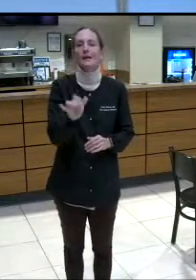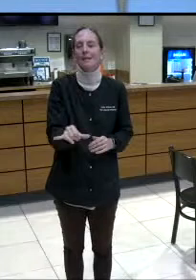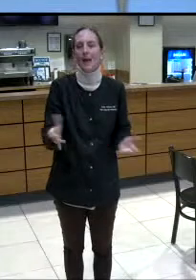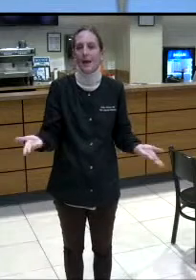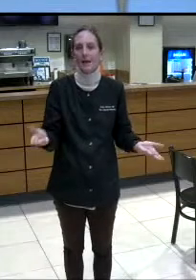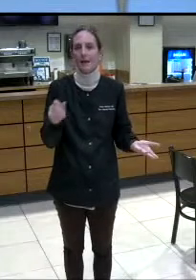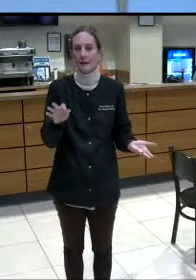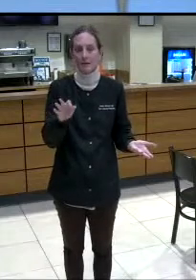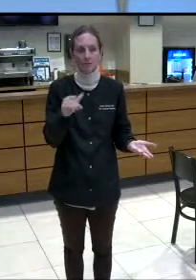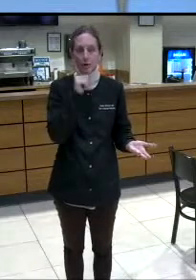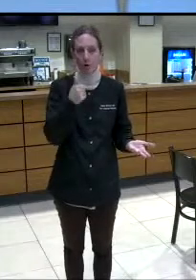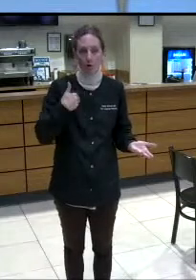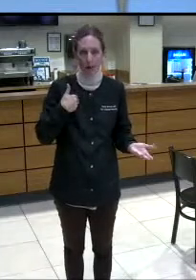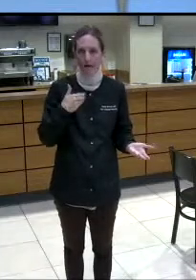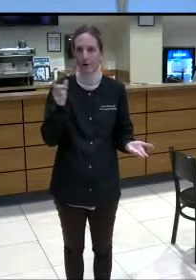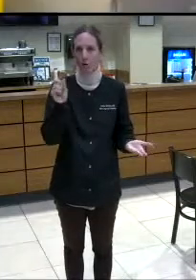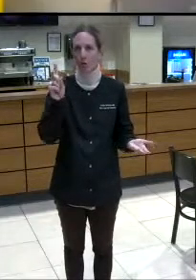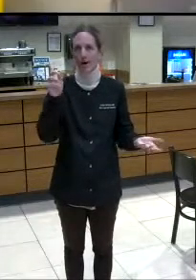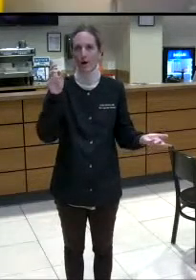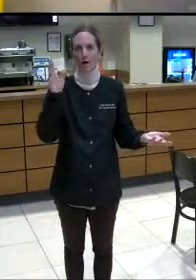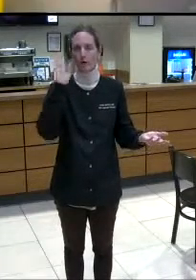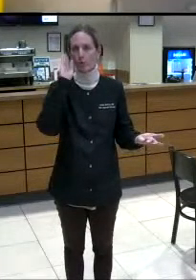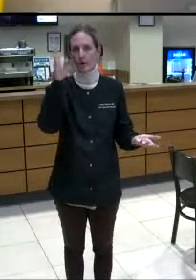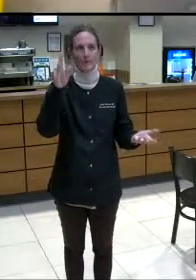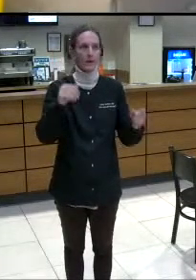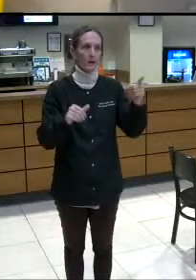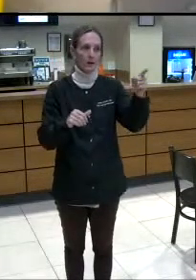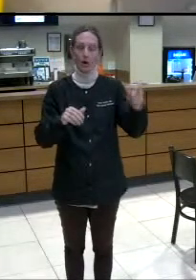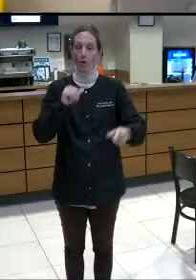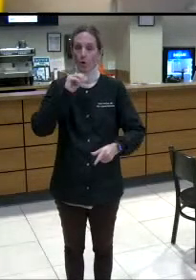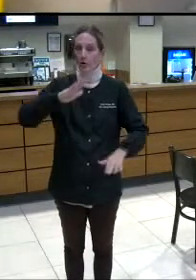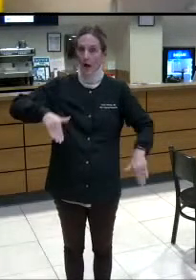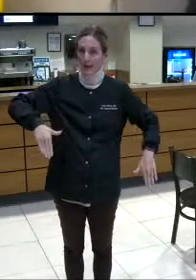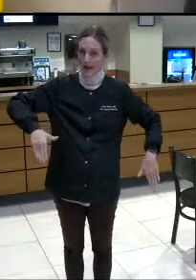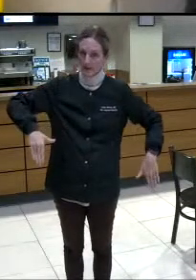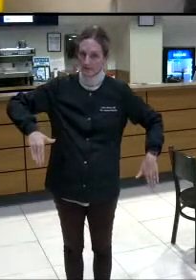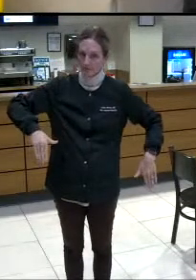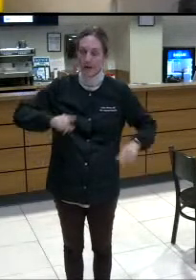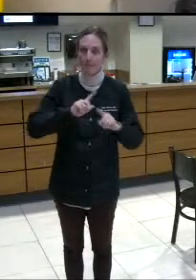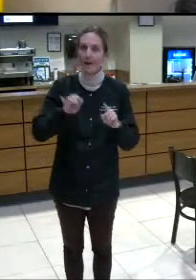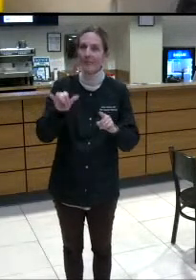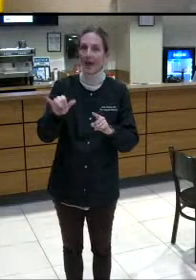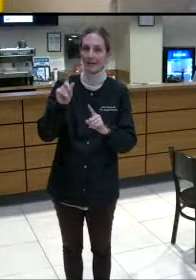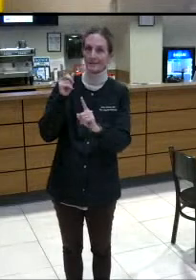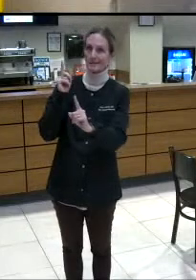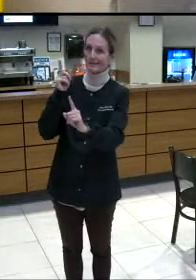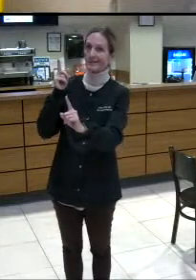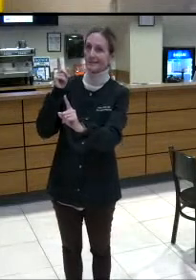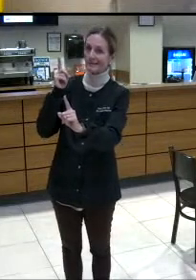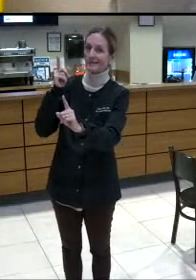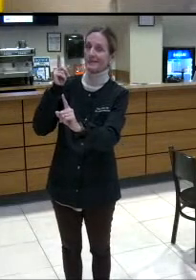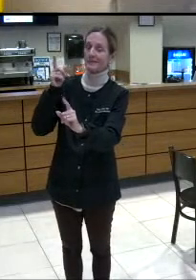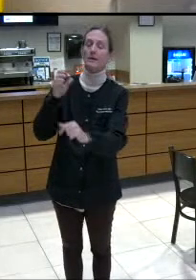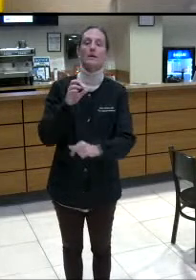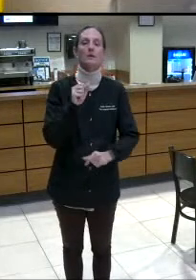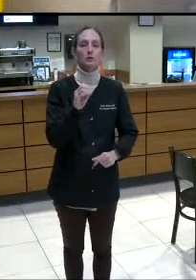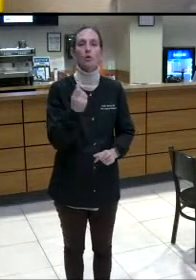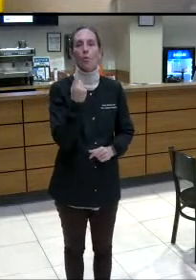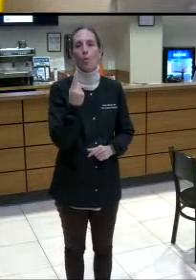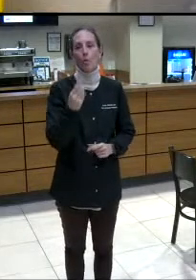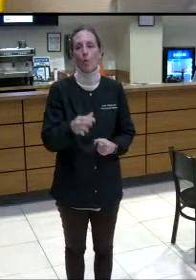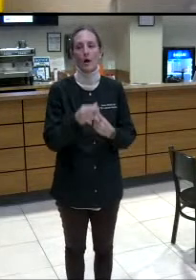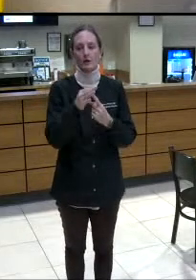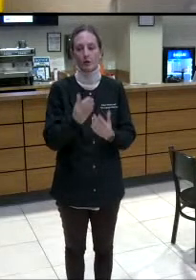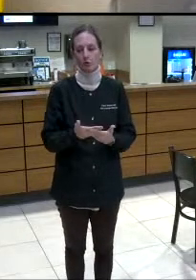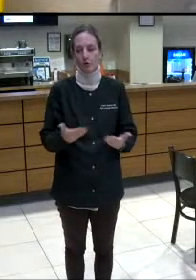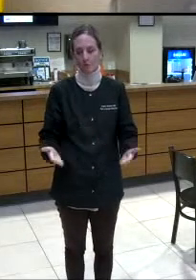not there, where do you see us going with that? So we are not there yet, but we're heading in that direction. One of the unique things